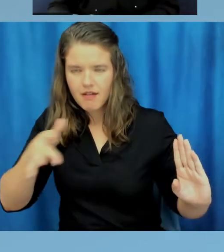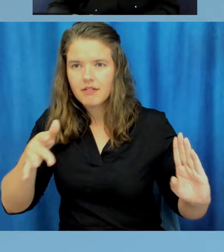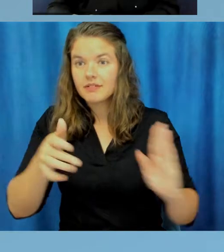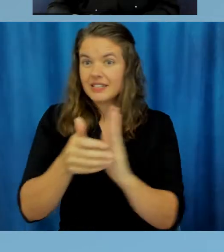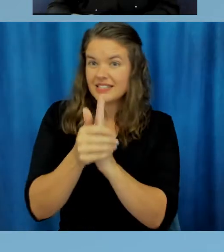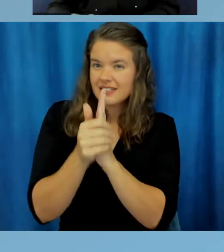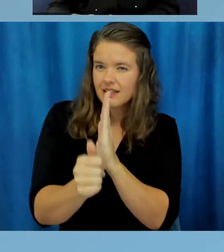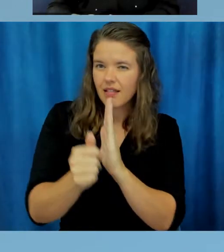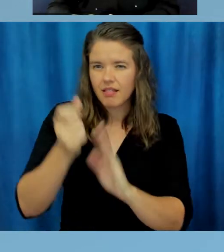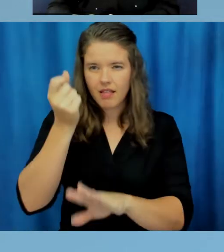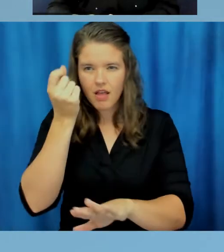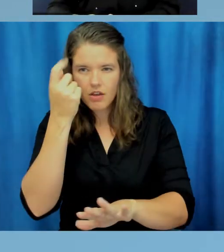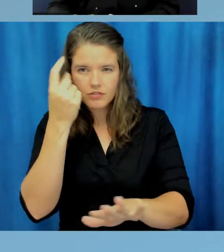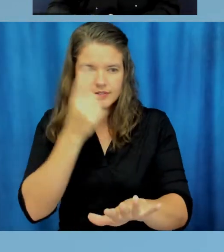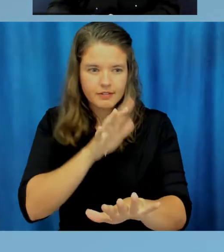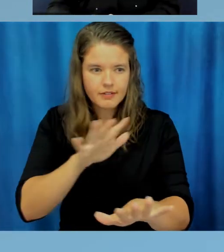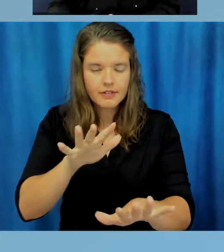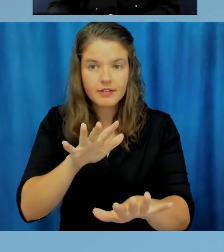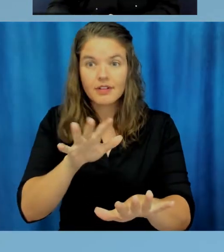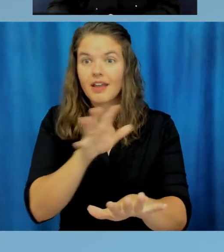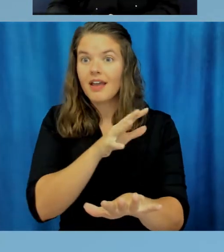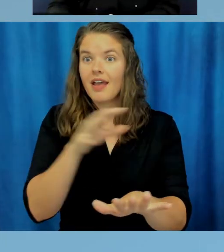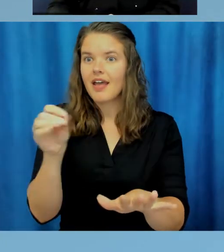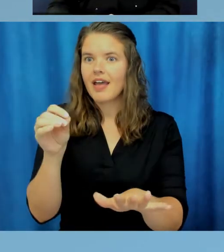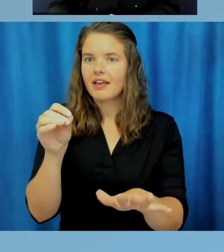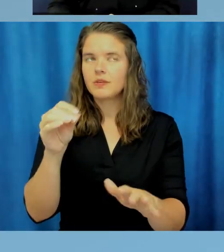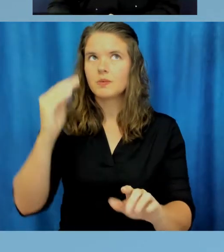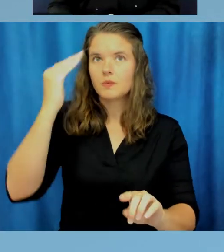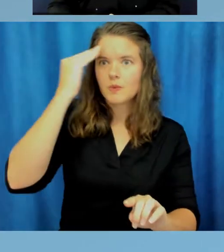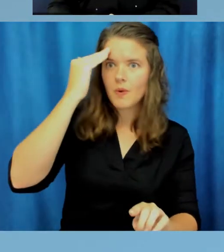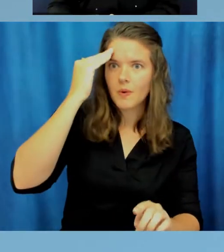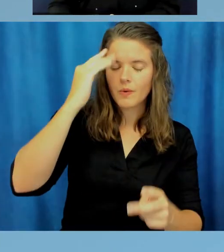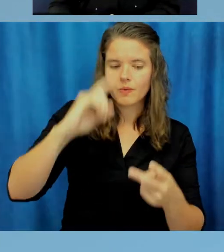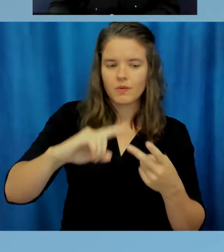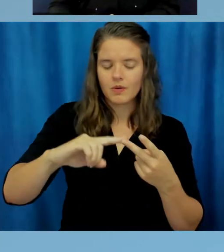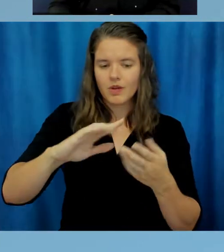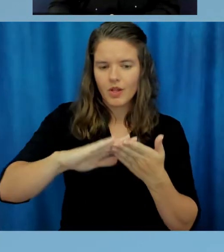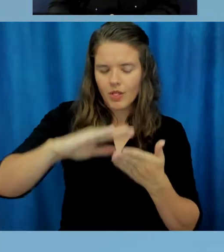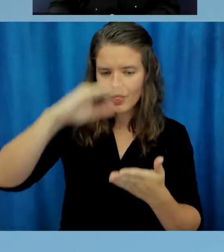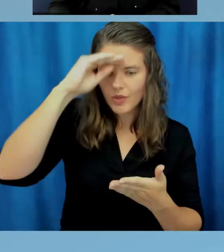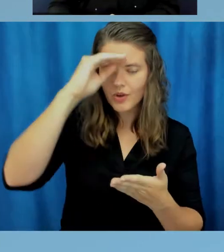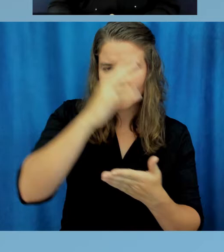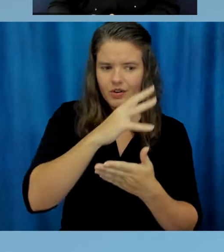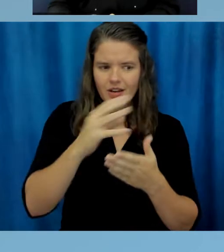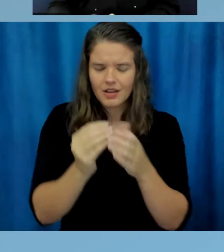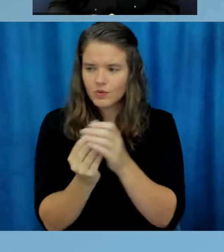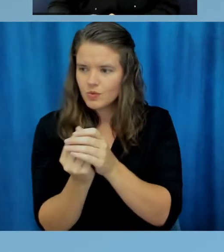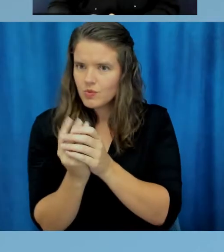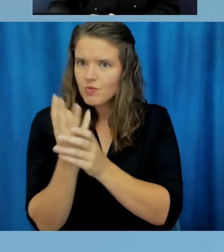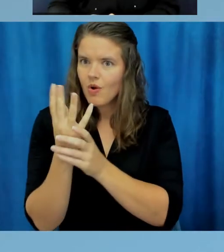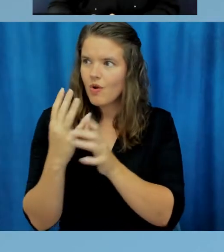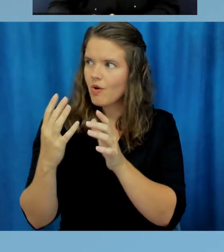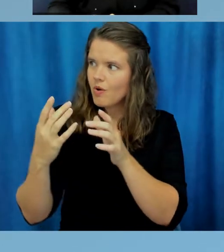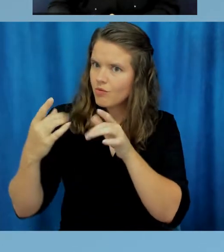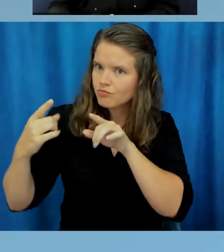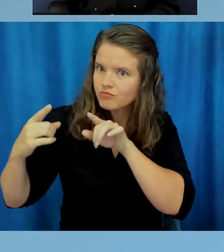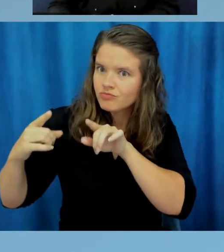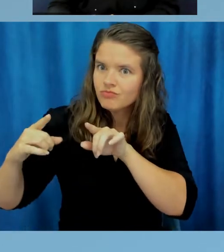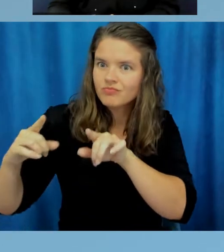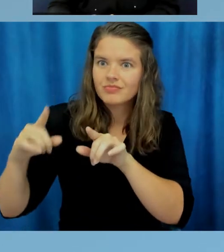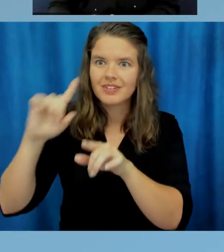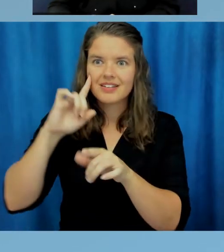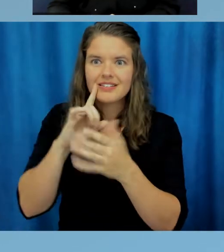it, getting to know, learn, and grow alongside of the deaf community is